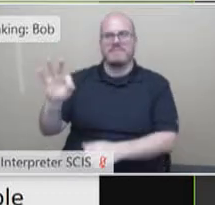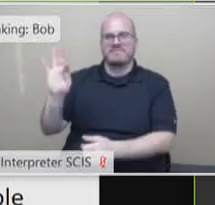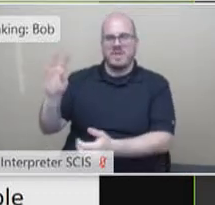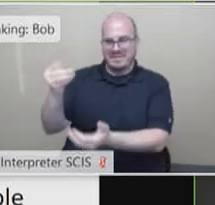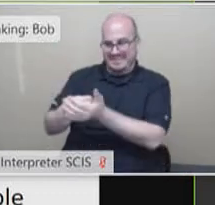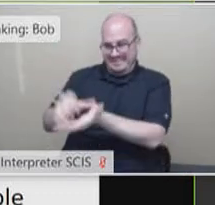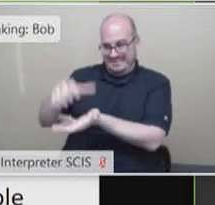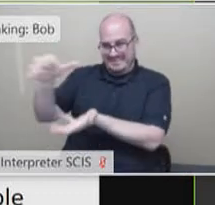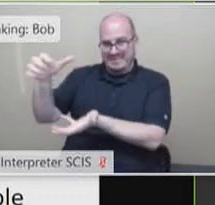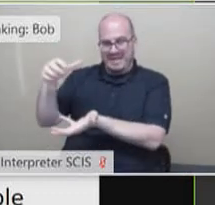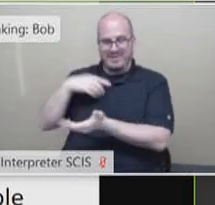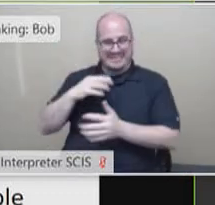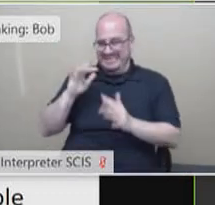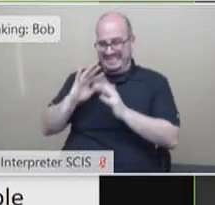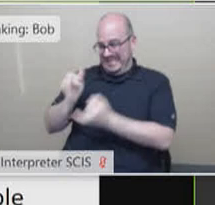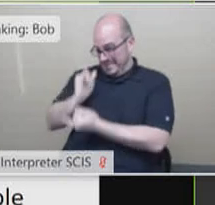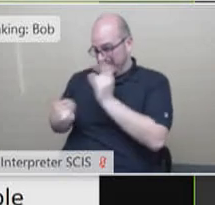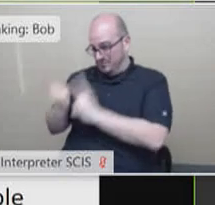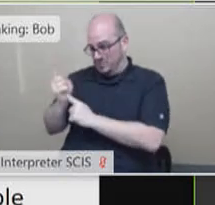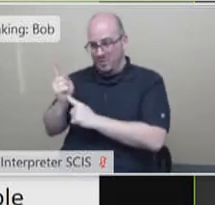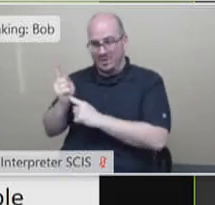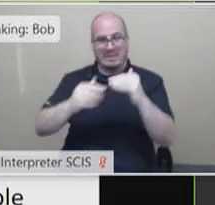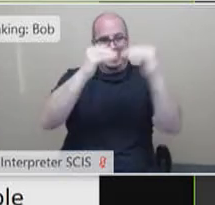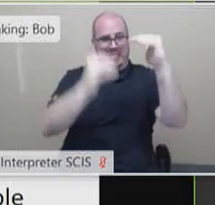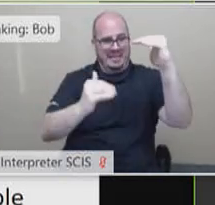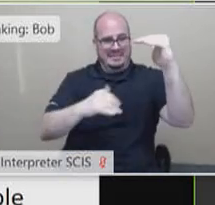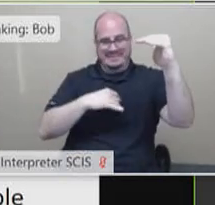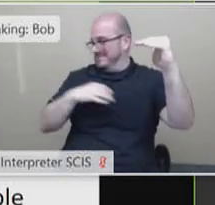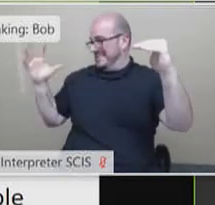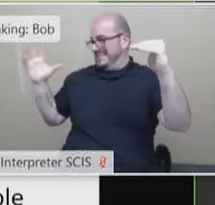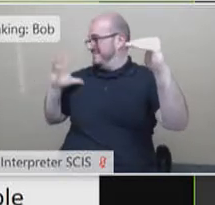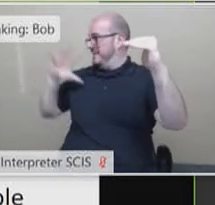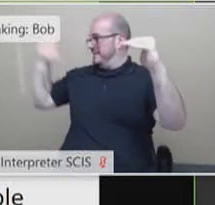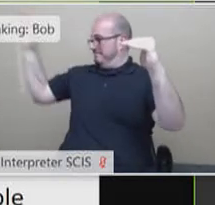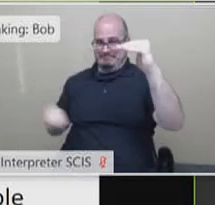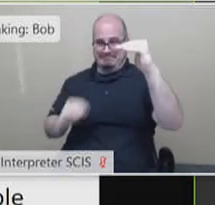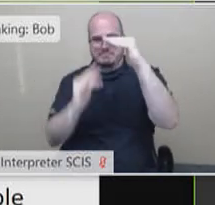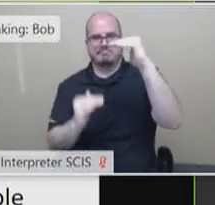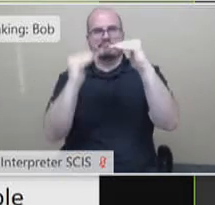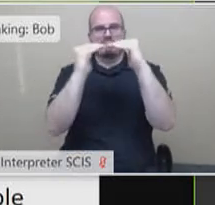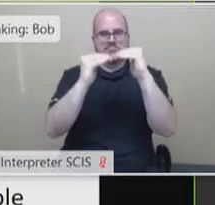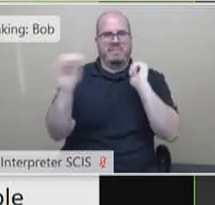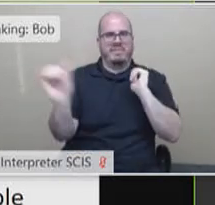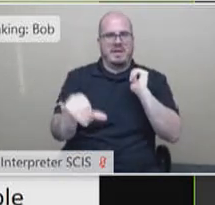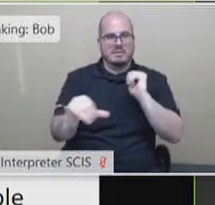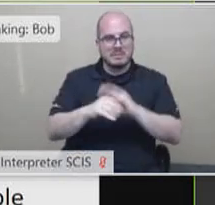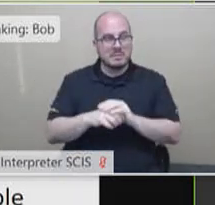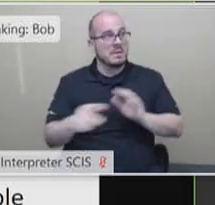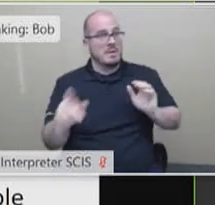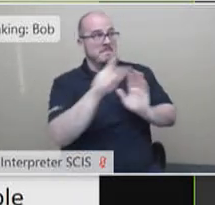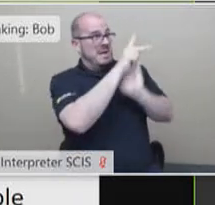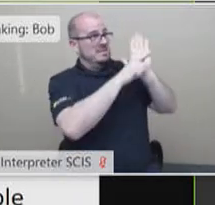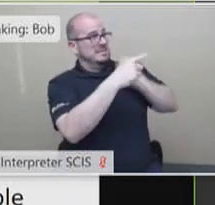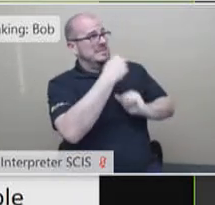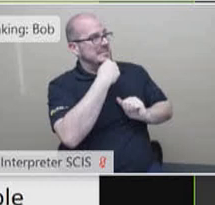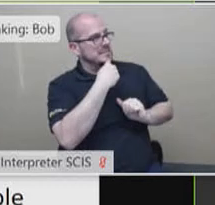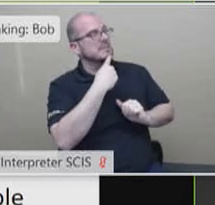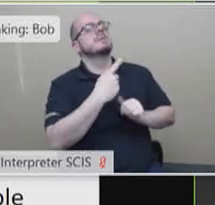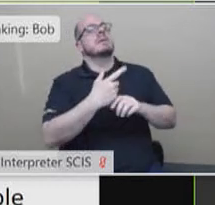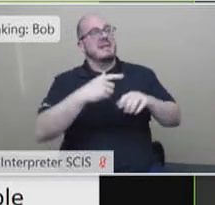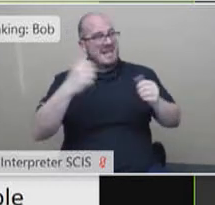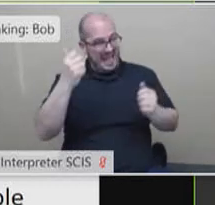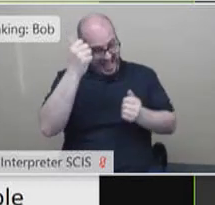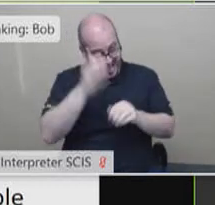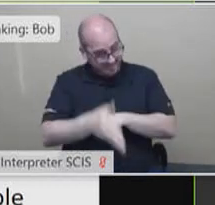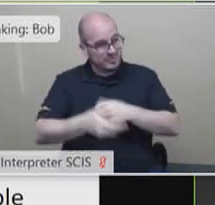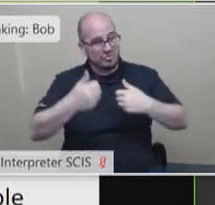last resort to balance the city's general fund budget. So the policy says that after we've taken all reasonable actions at